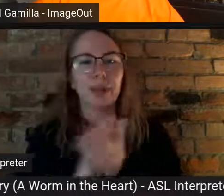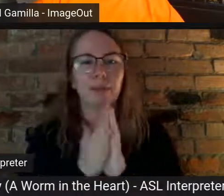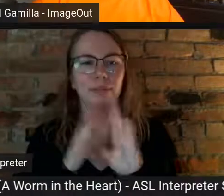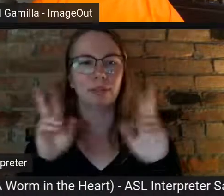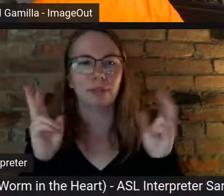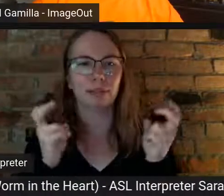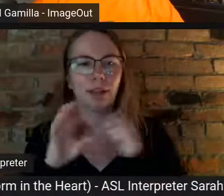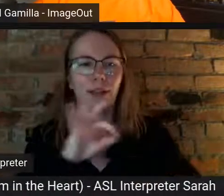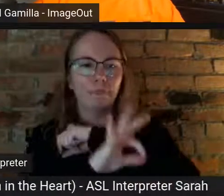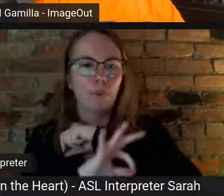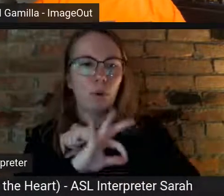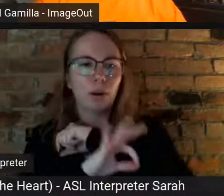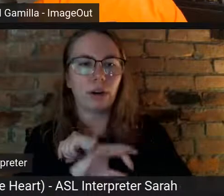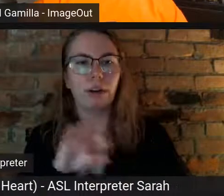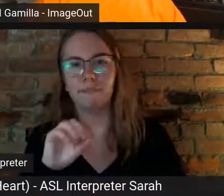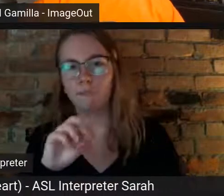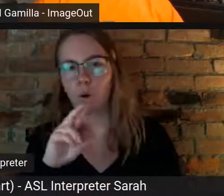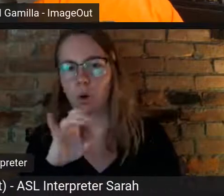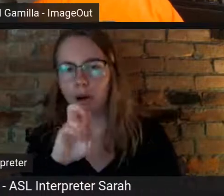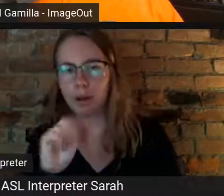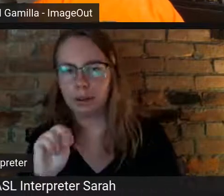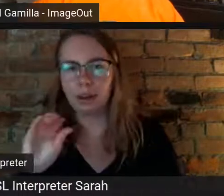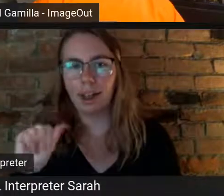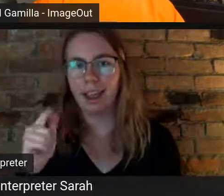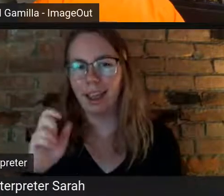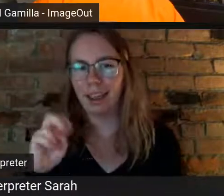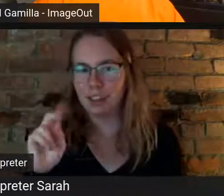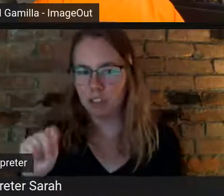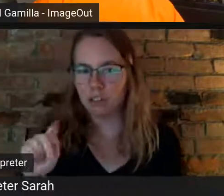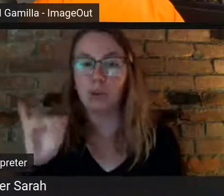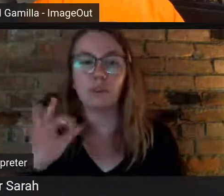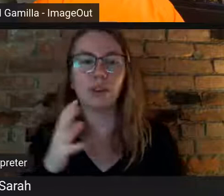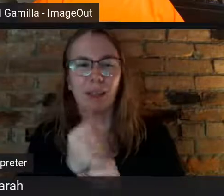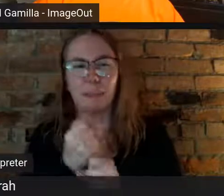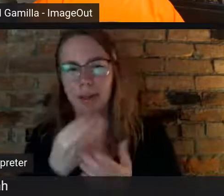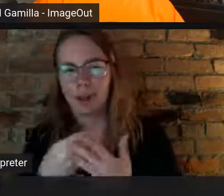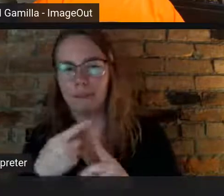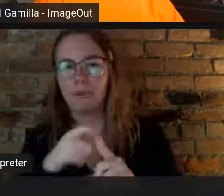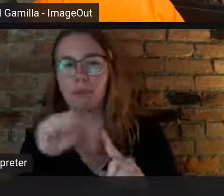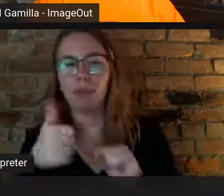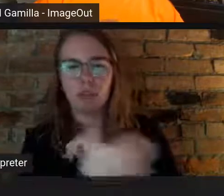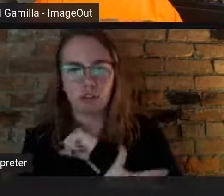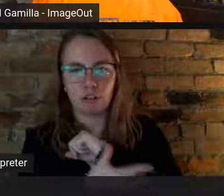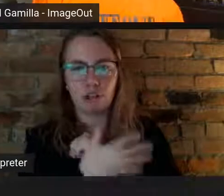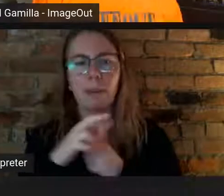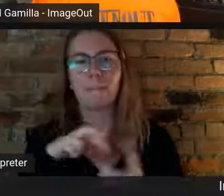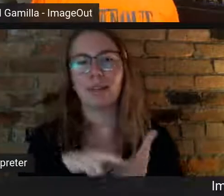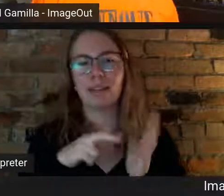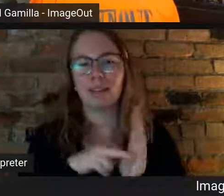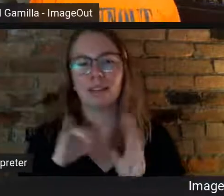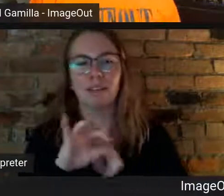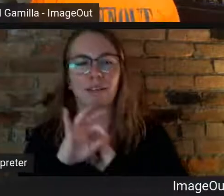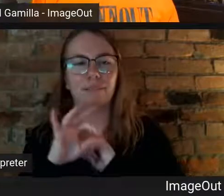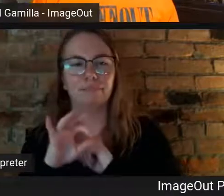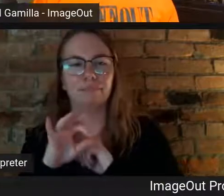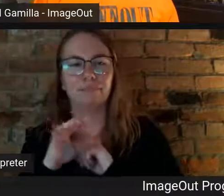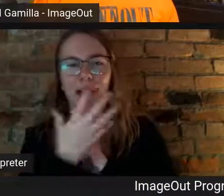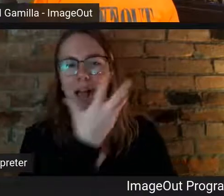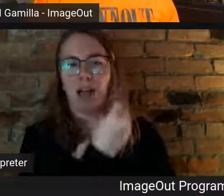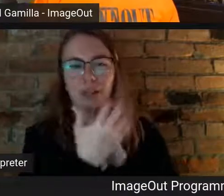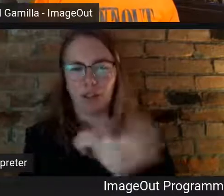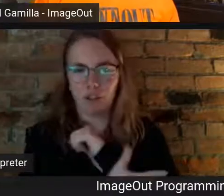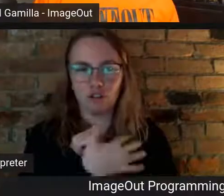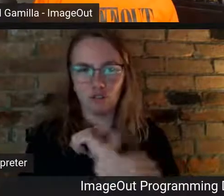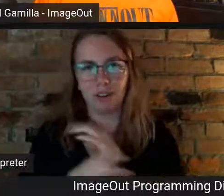agent. If they receive money from abroad, that is a foreign influence influencing Russia. So oftentimes the Russian government will stamp that